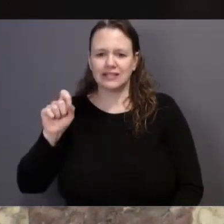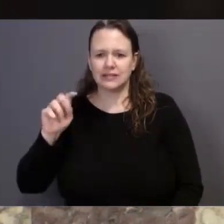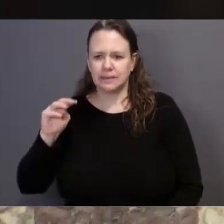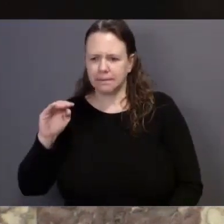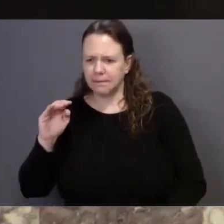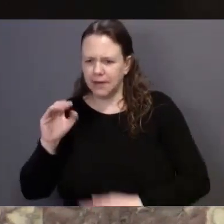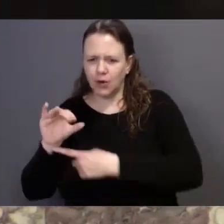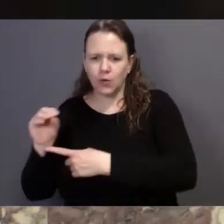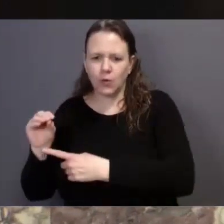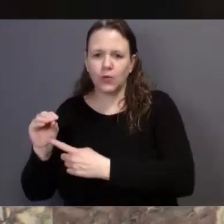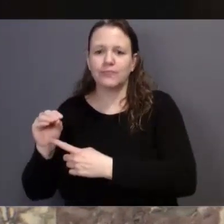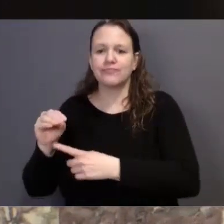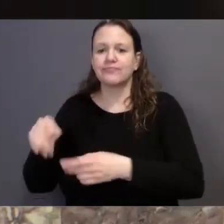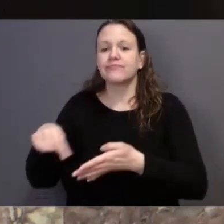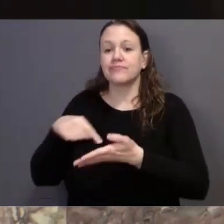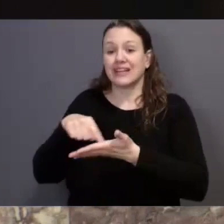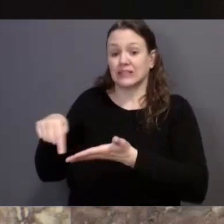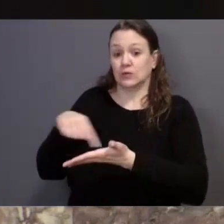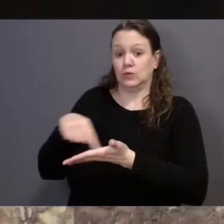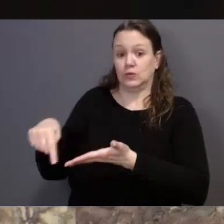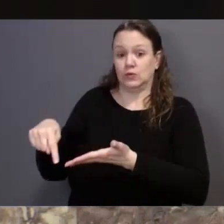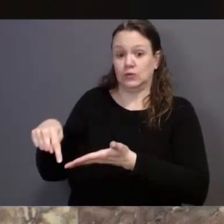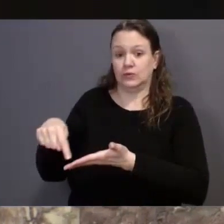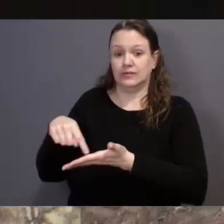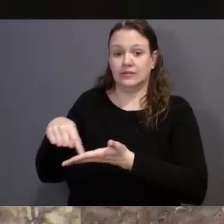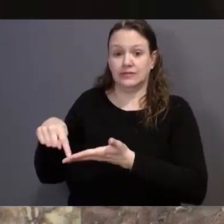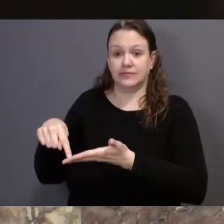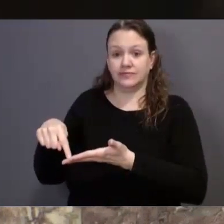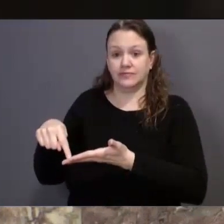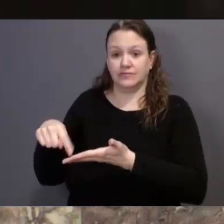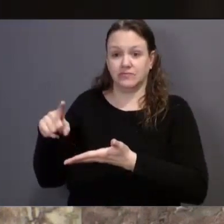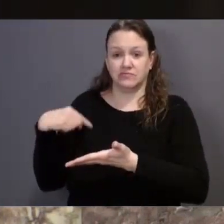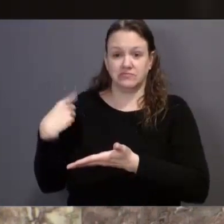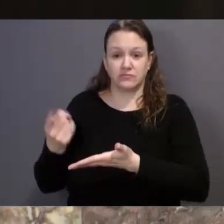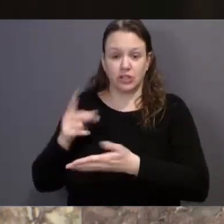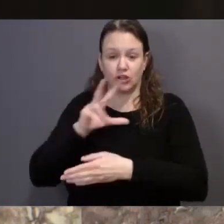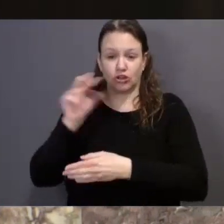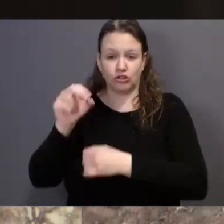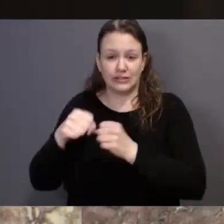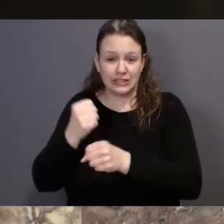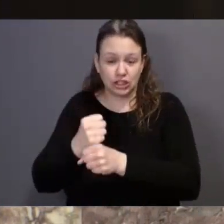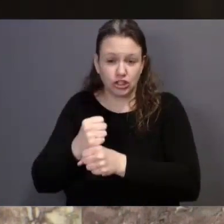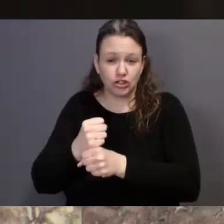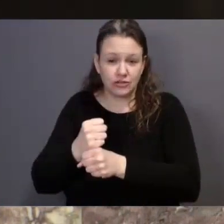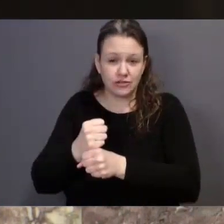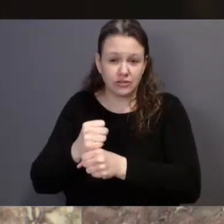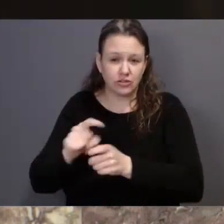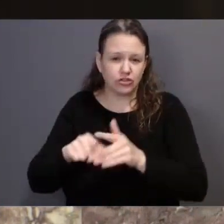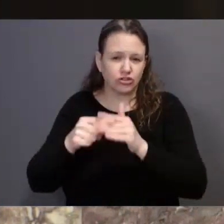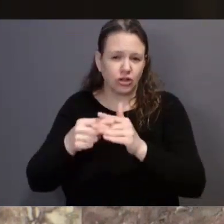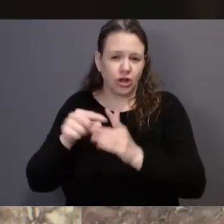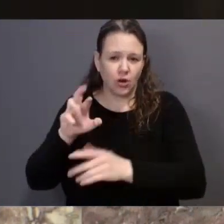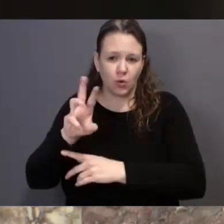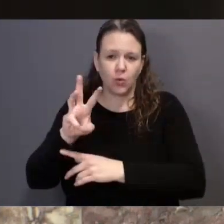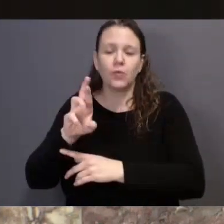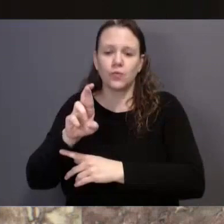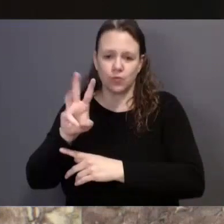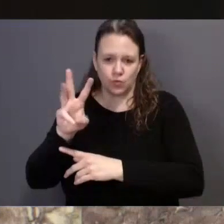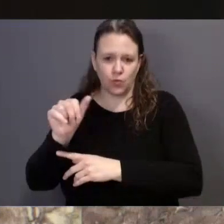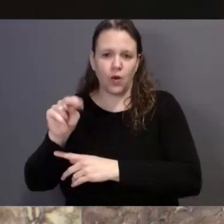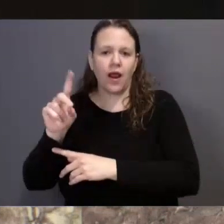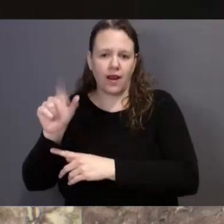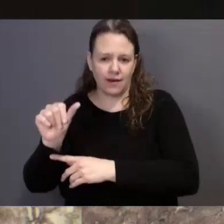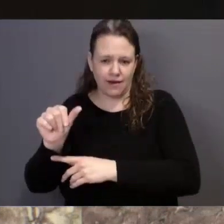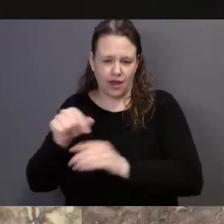Rwanda. The killing started on April 7, 1994, as members of the Presidential Guard began assassinating opposition leaders and moderates in the